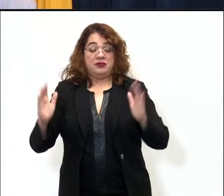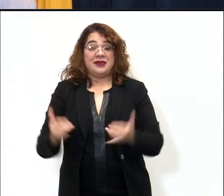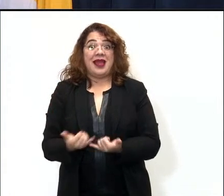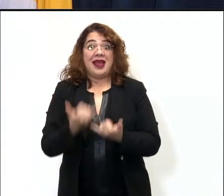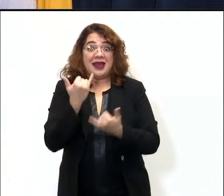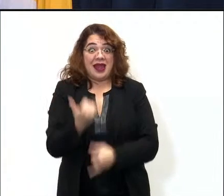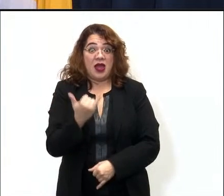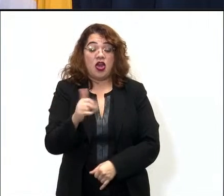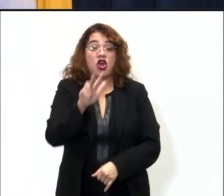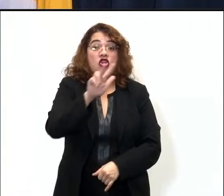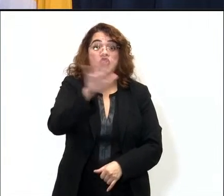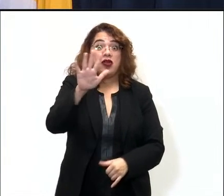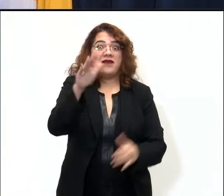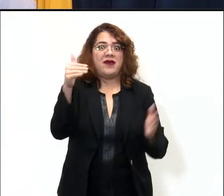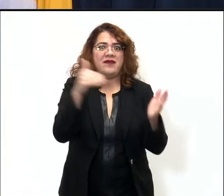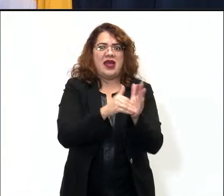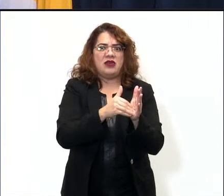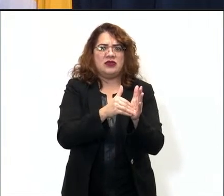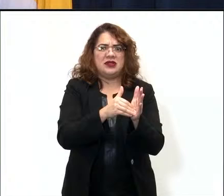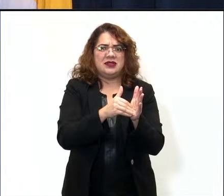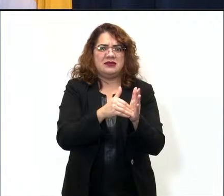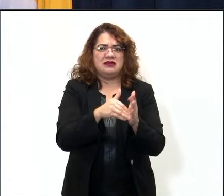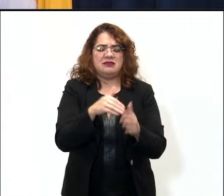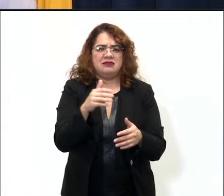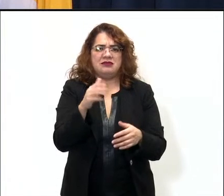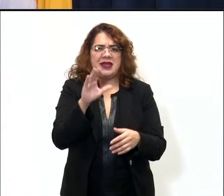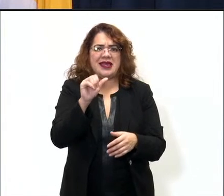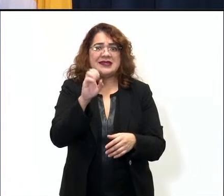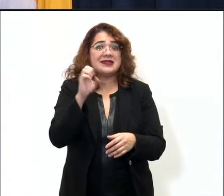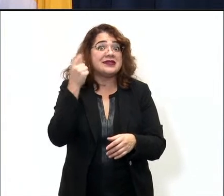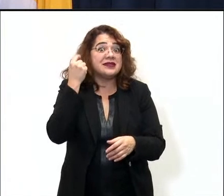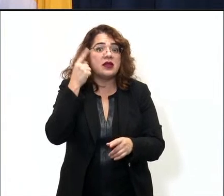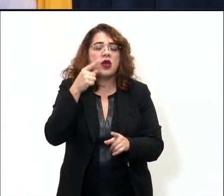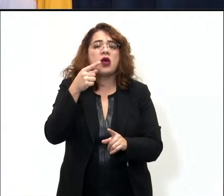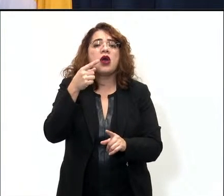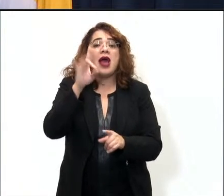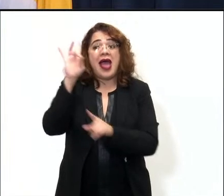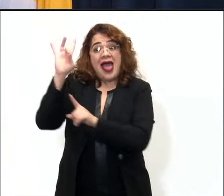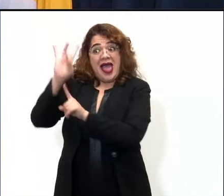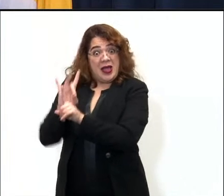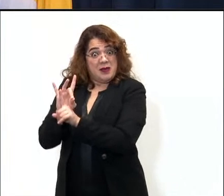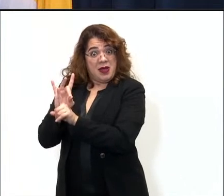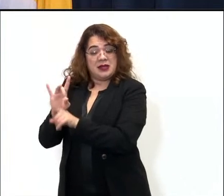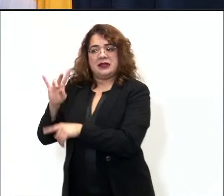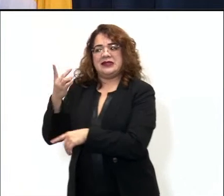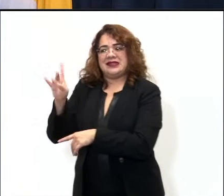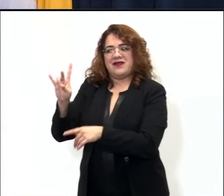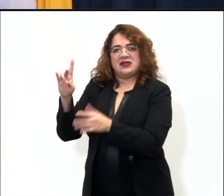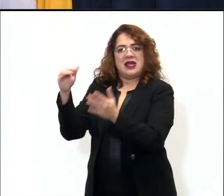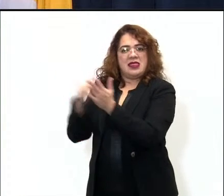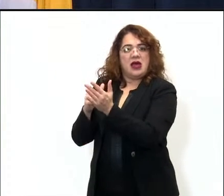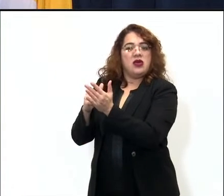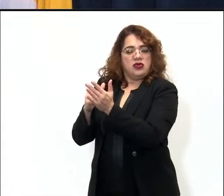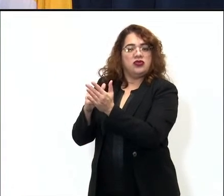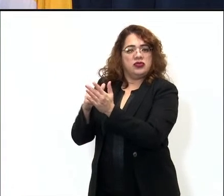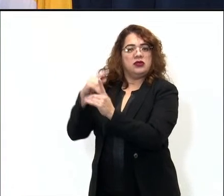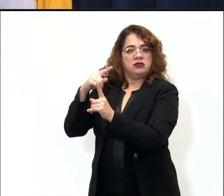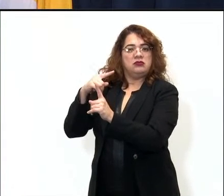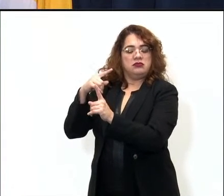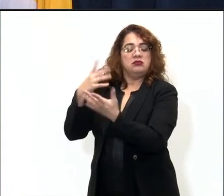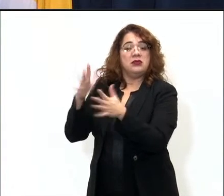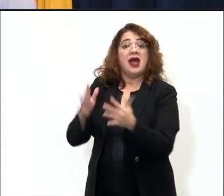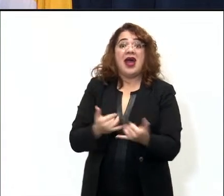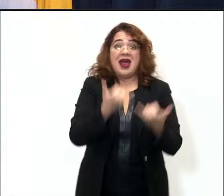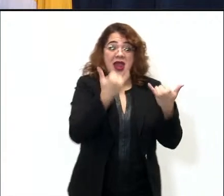over 35,000 cases. This means that it took us 8 months to get to 17,000. It's taken us 1